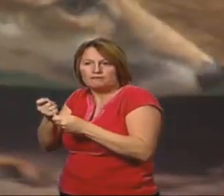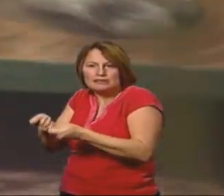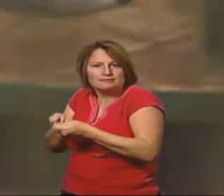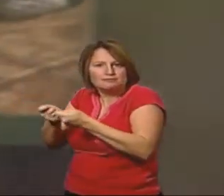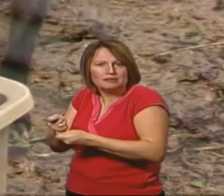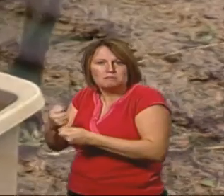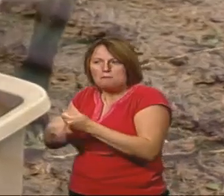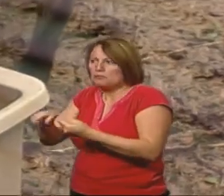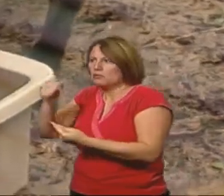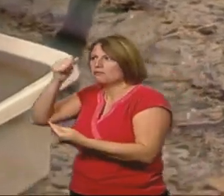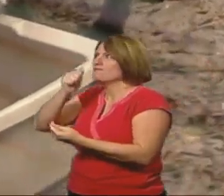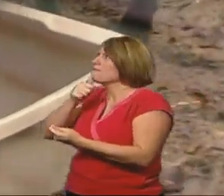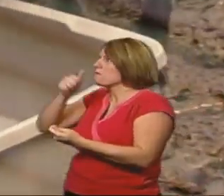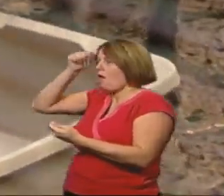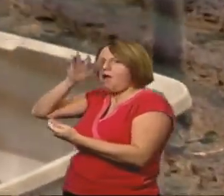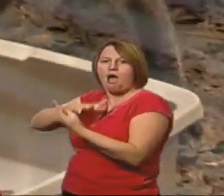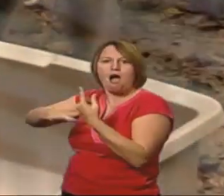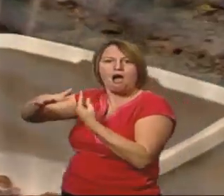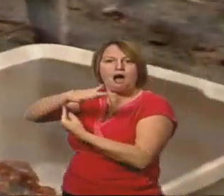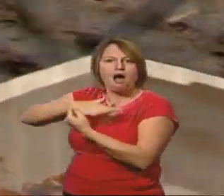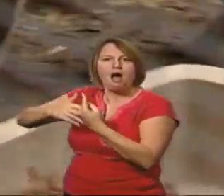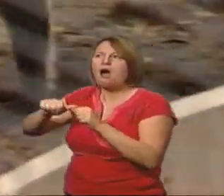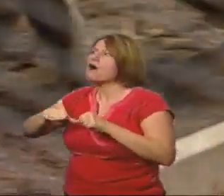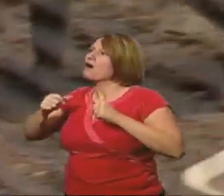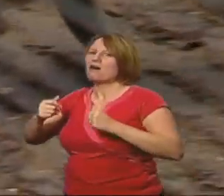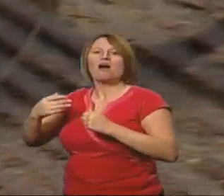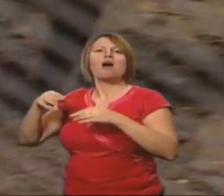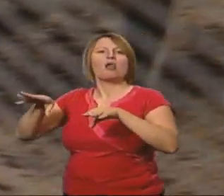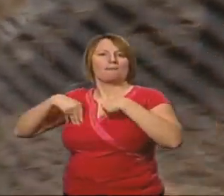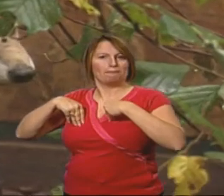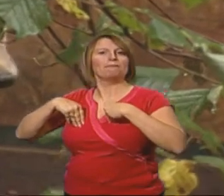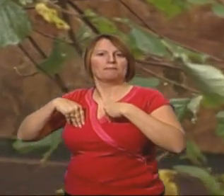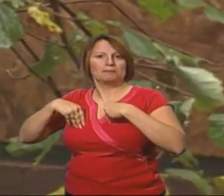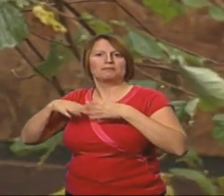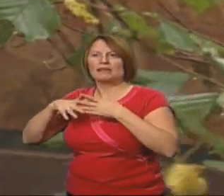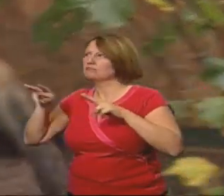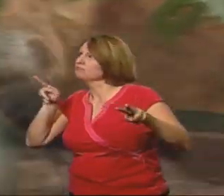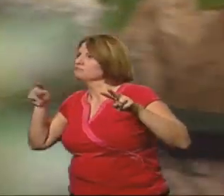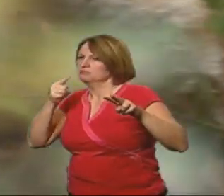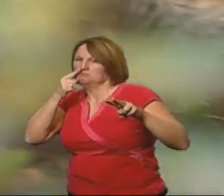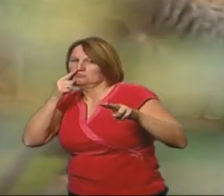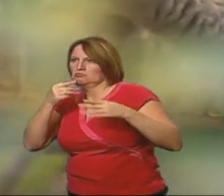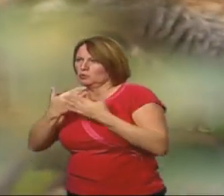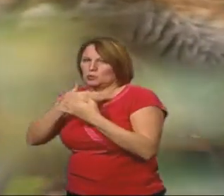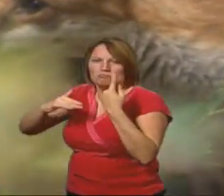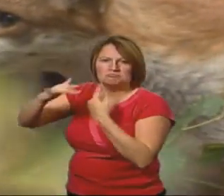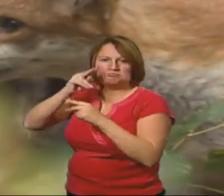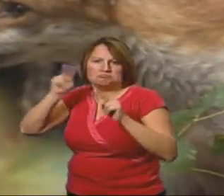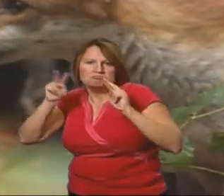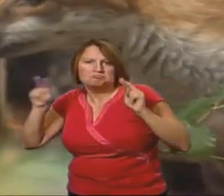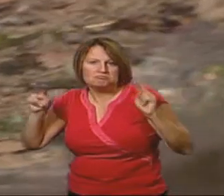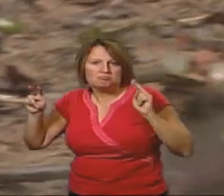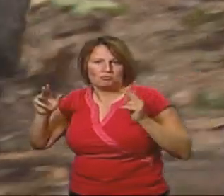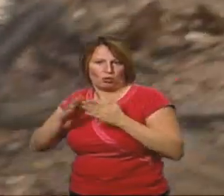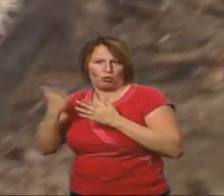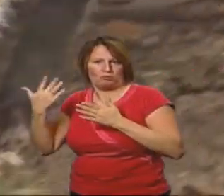them and feed them while they're getting used to their surroundings, getting new sights, new smells, because it's well away